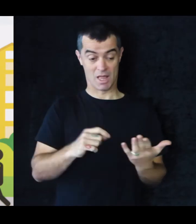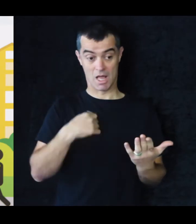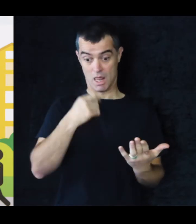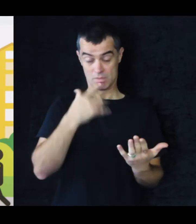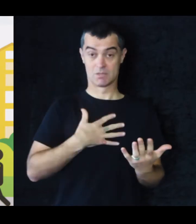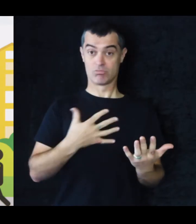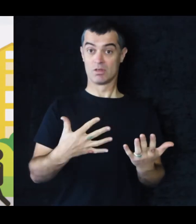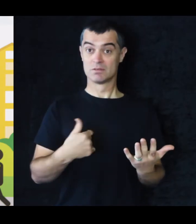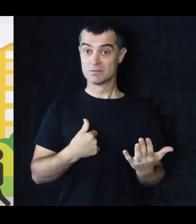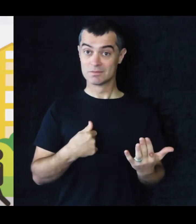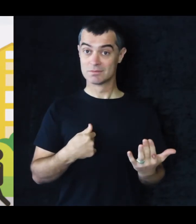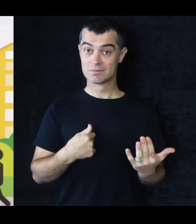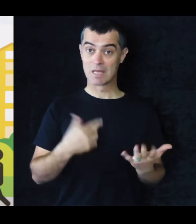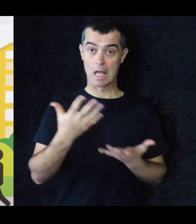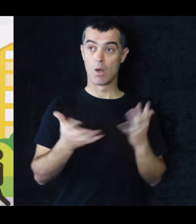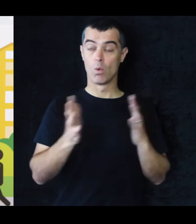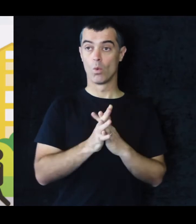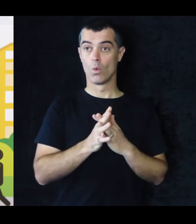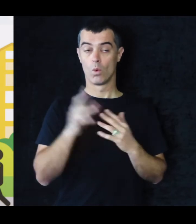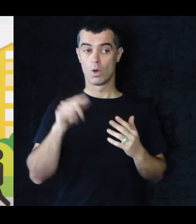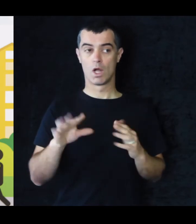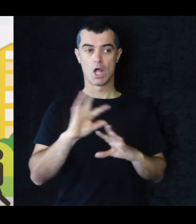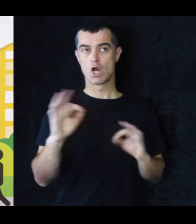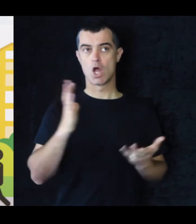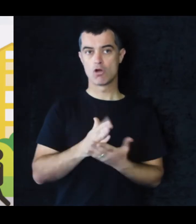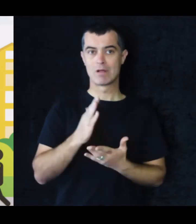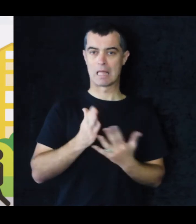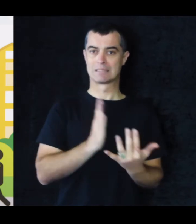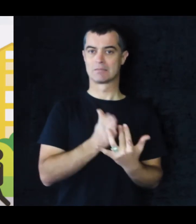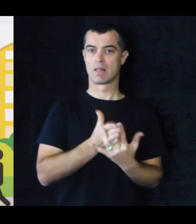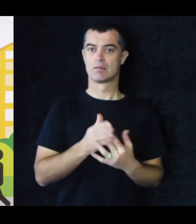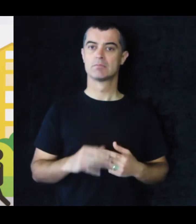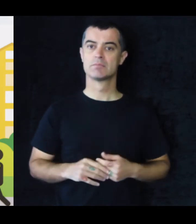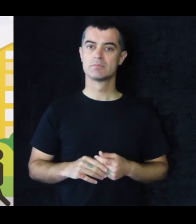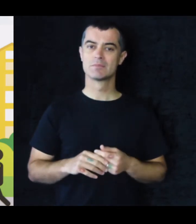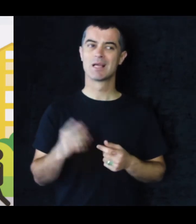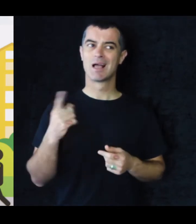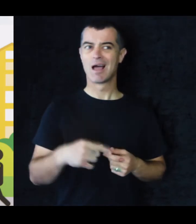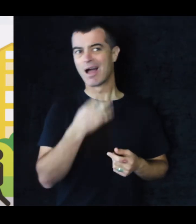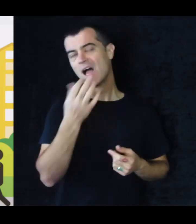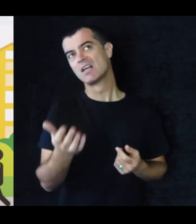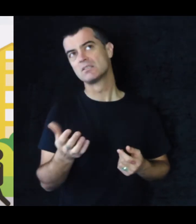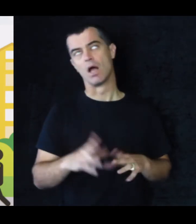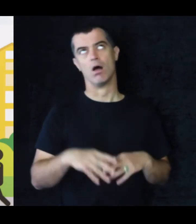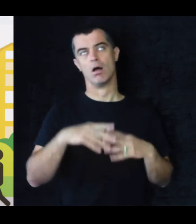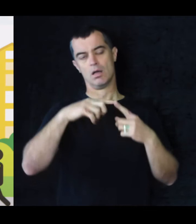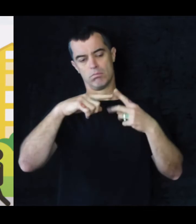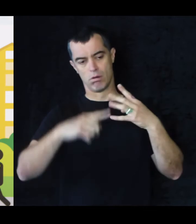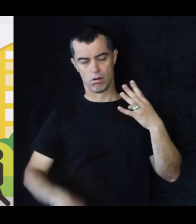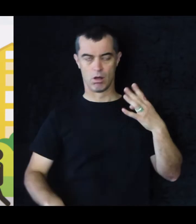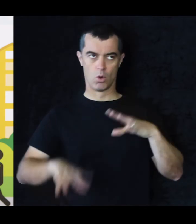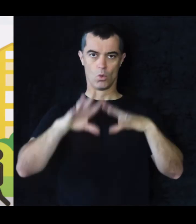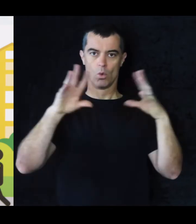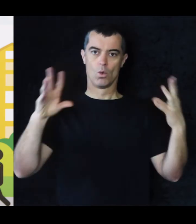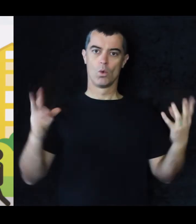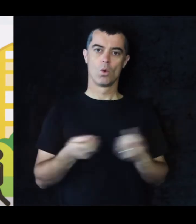it all out, how it wasn't really accessible, and it asked you every question in the